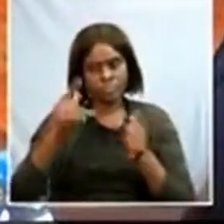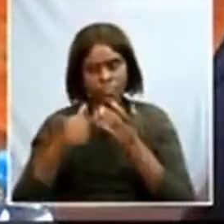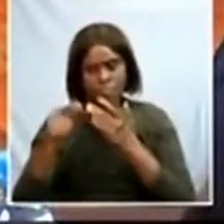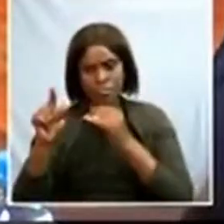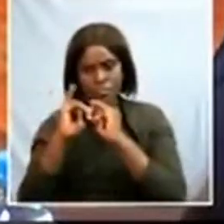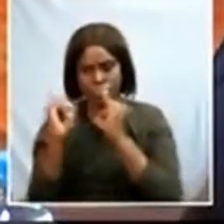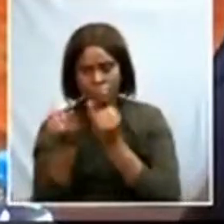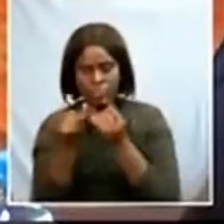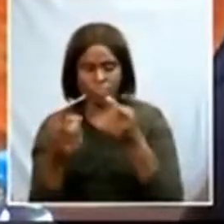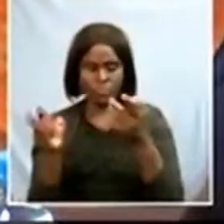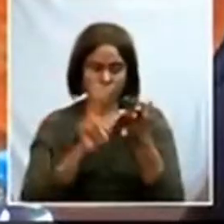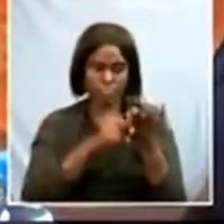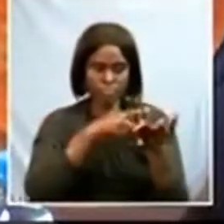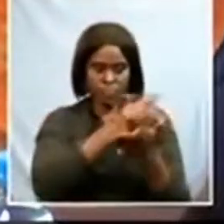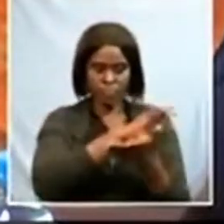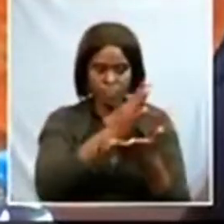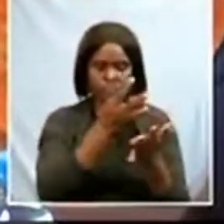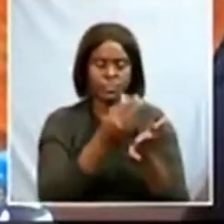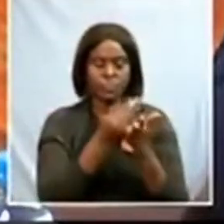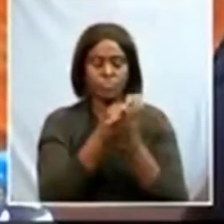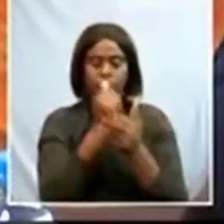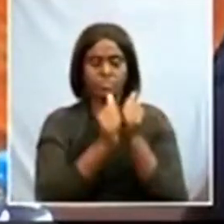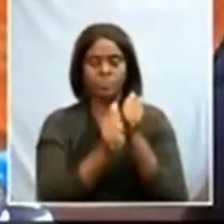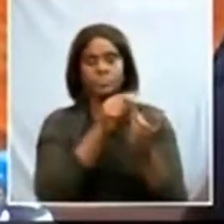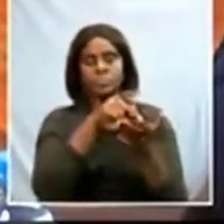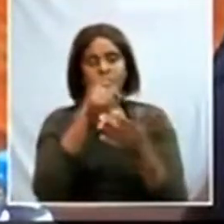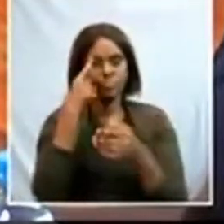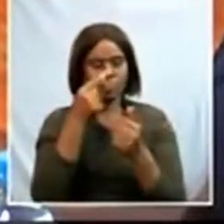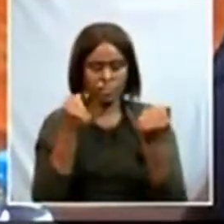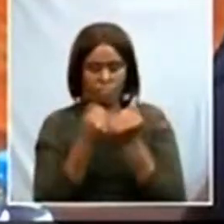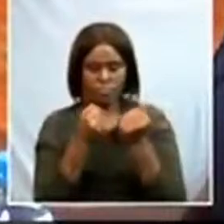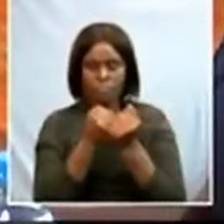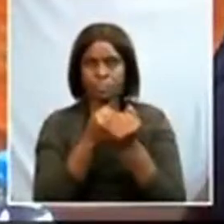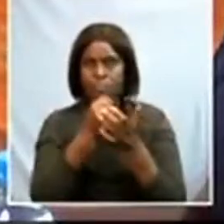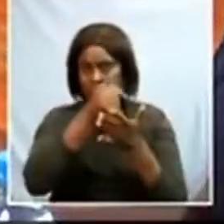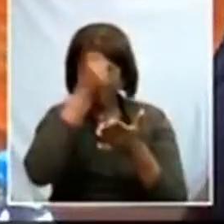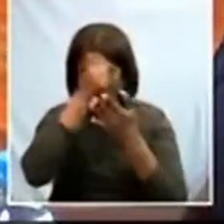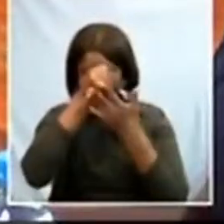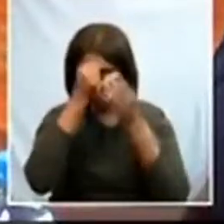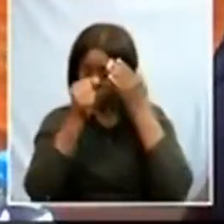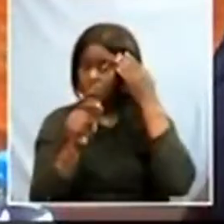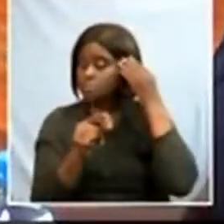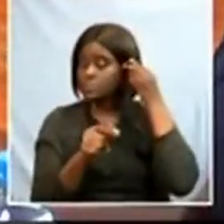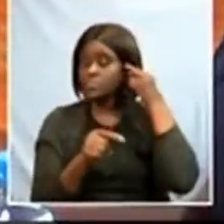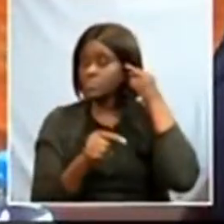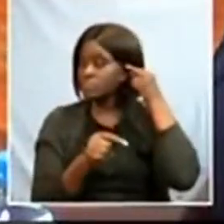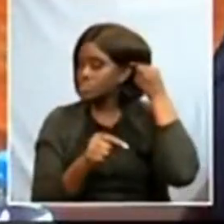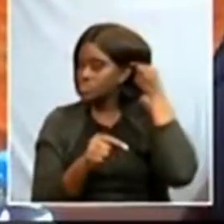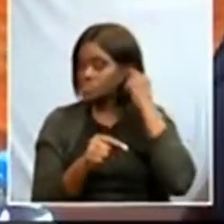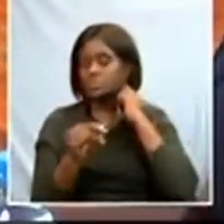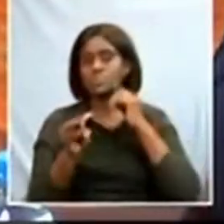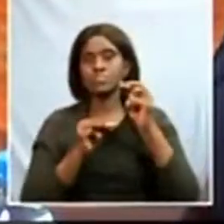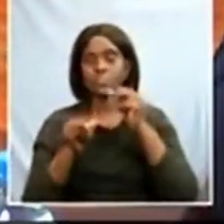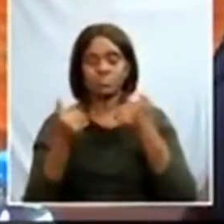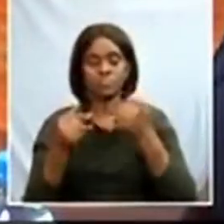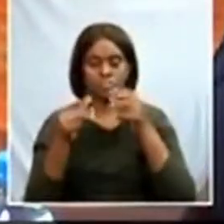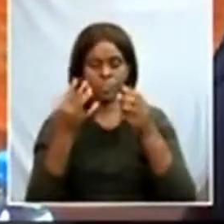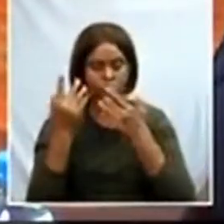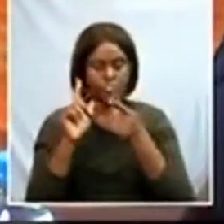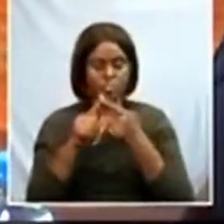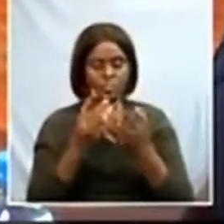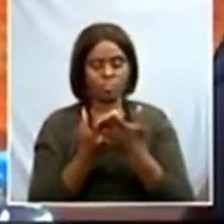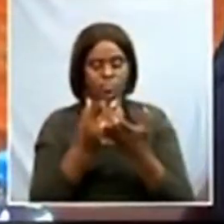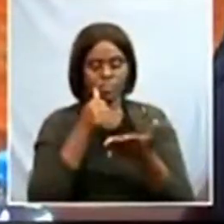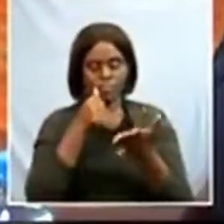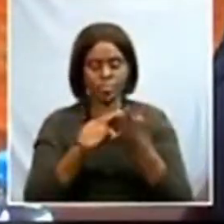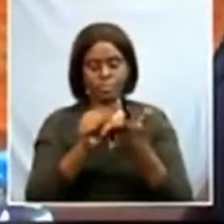institution to refund the money that was paid for the sponsored students. Action taken. Management wishes to submit that a